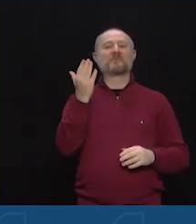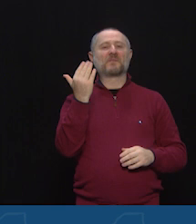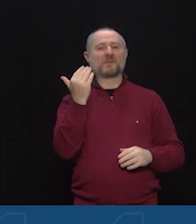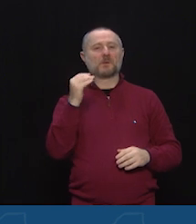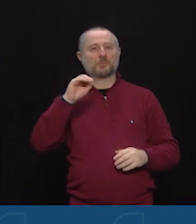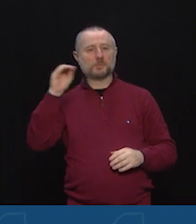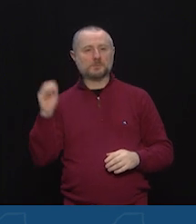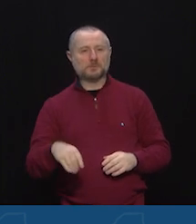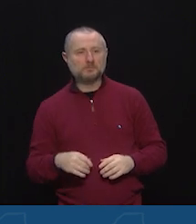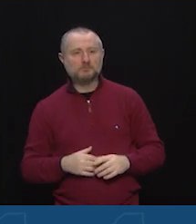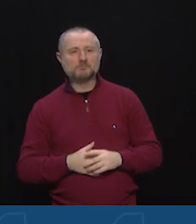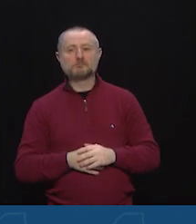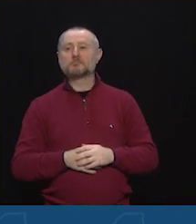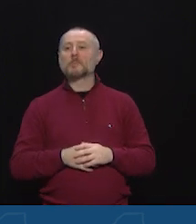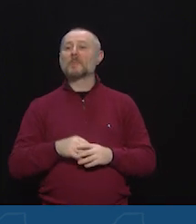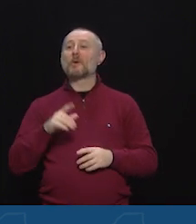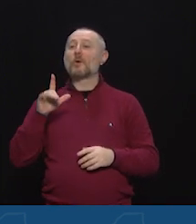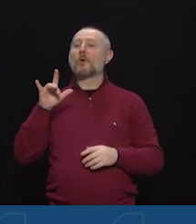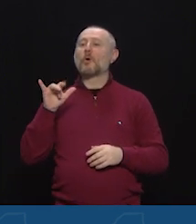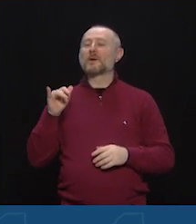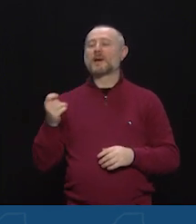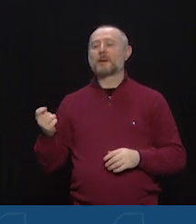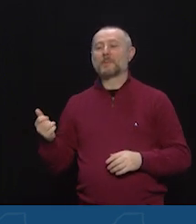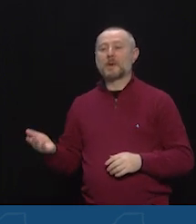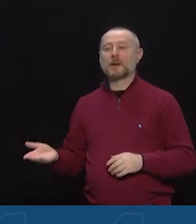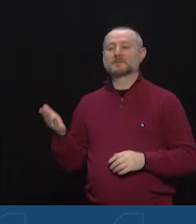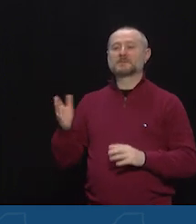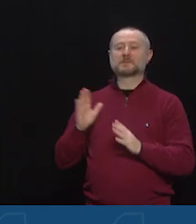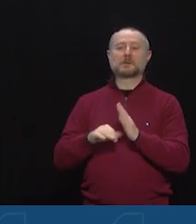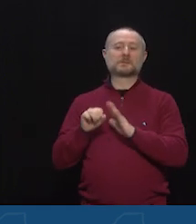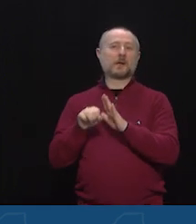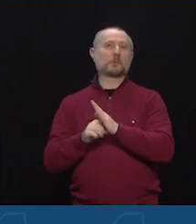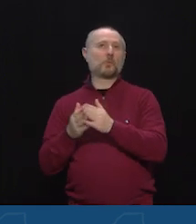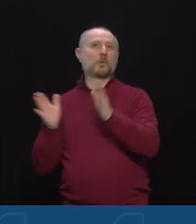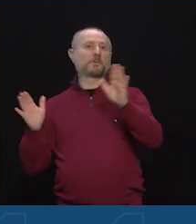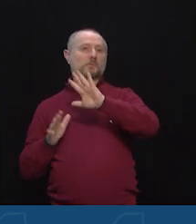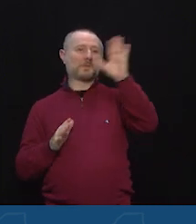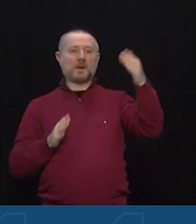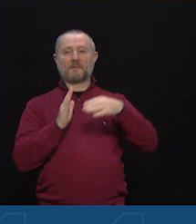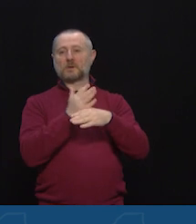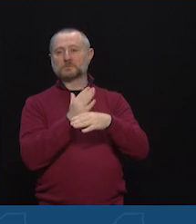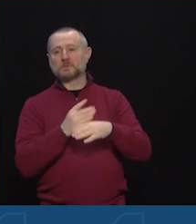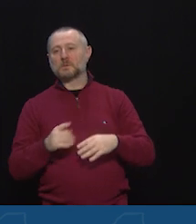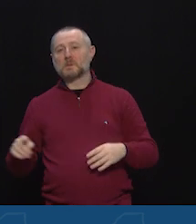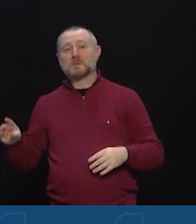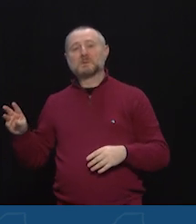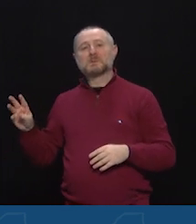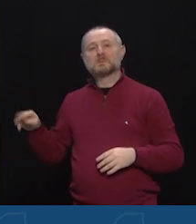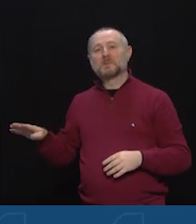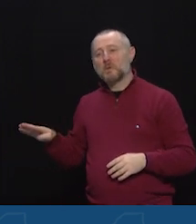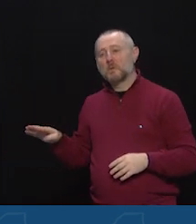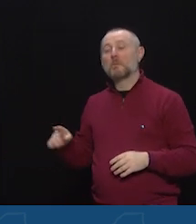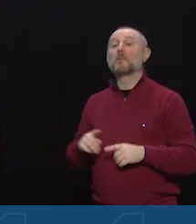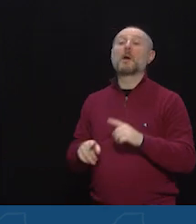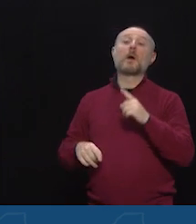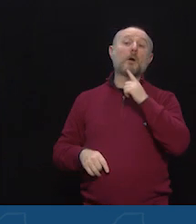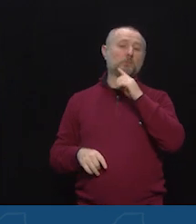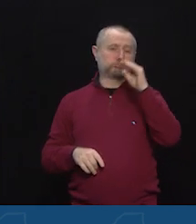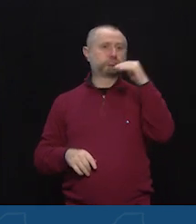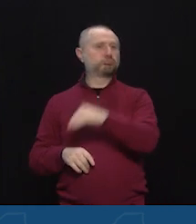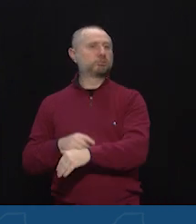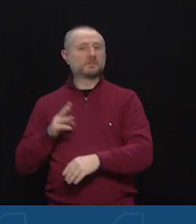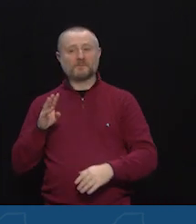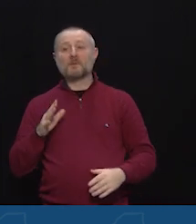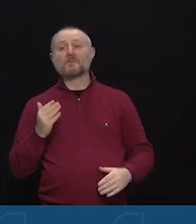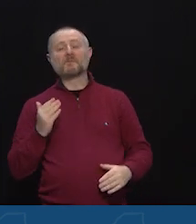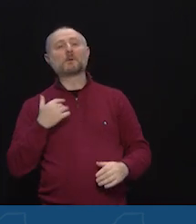6.15%. Long Island a little bit higher than the statewide average, about a 7.4. But overall, again, this continues to drop as well, our positivity